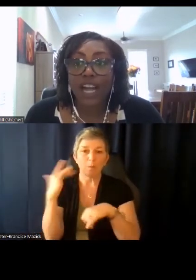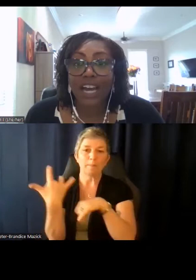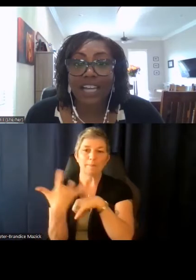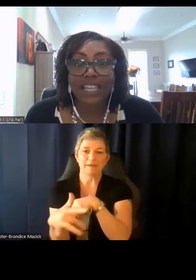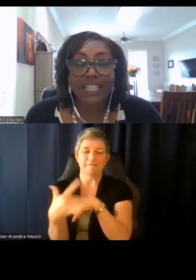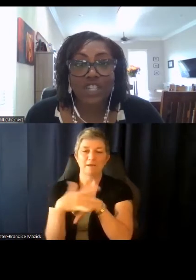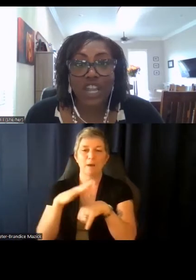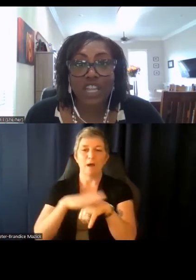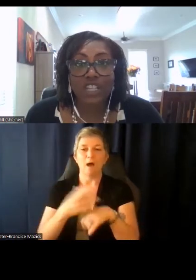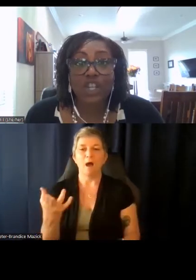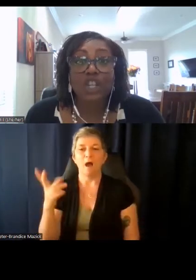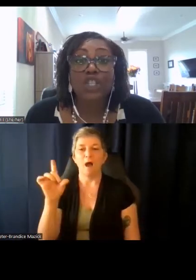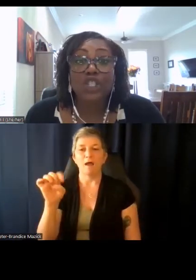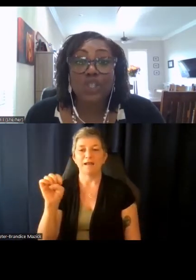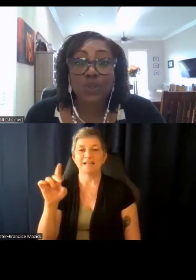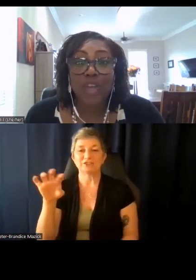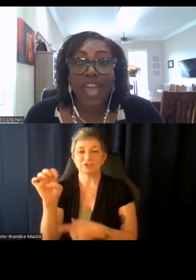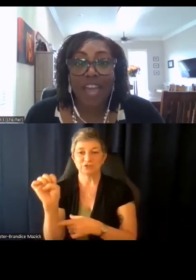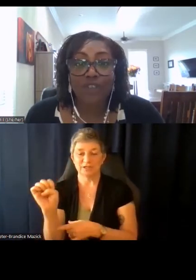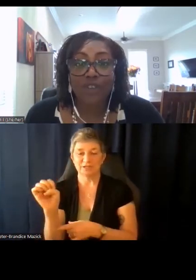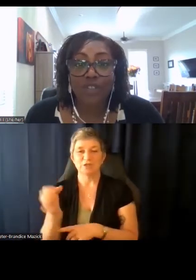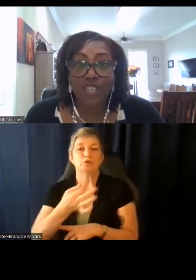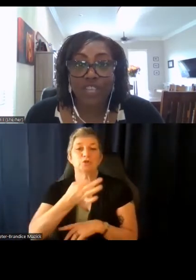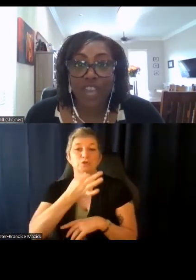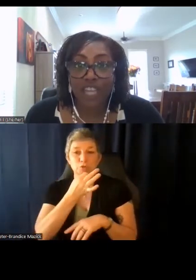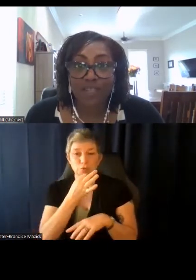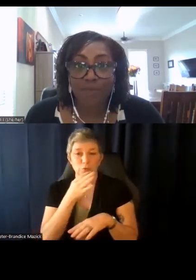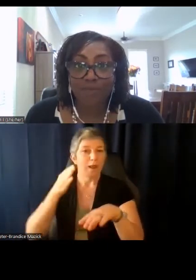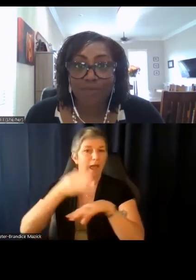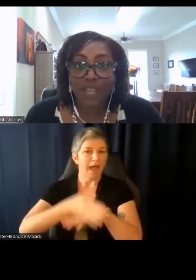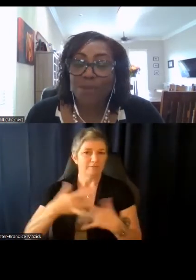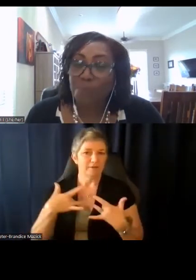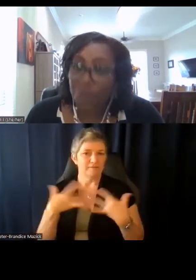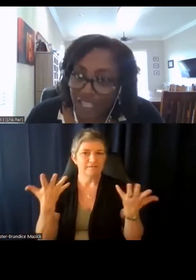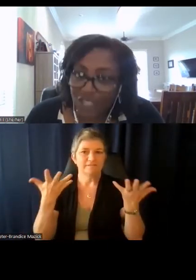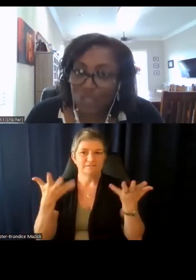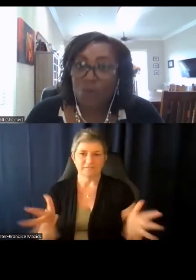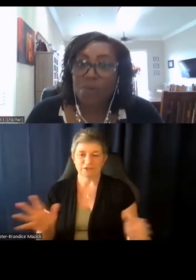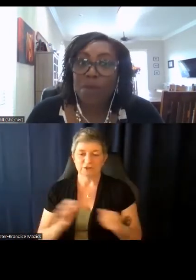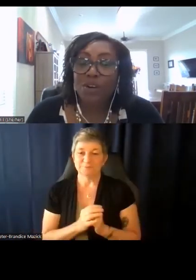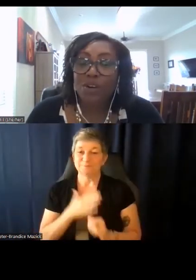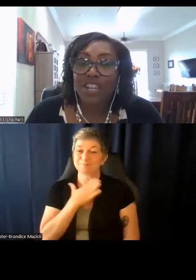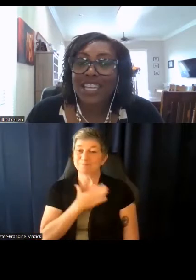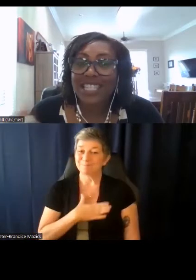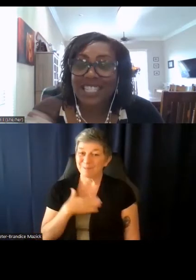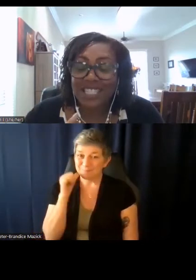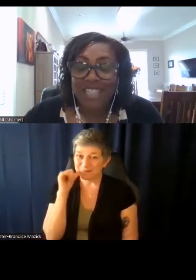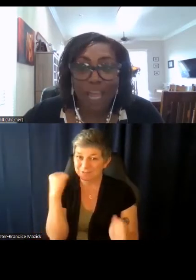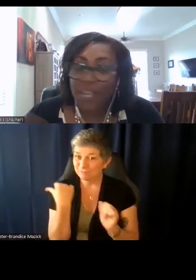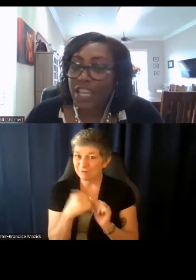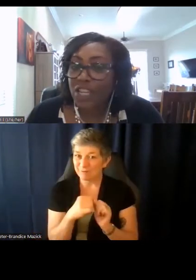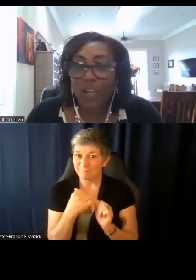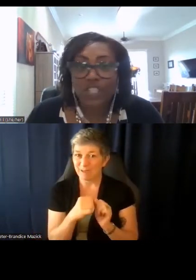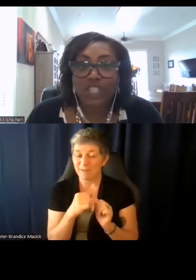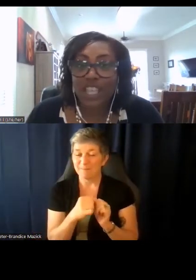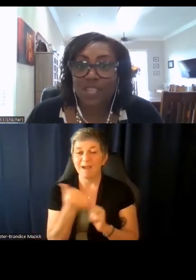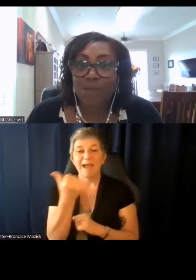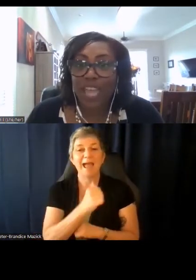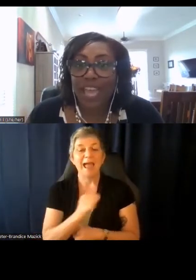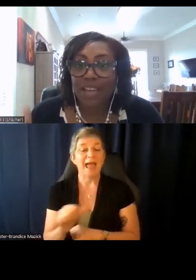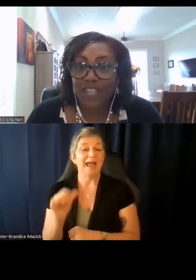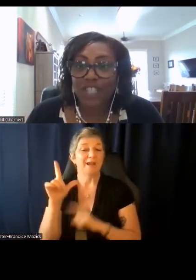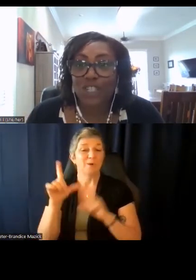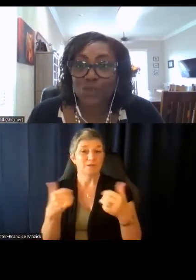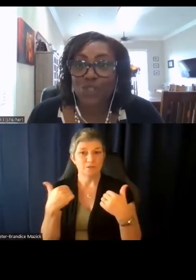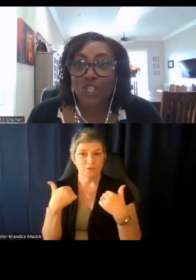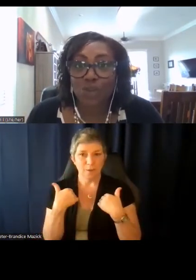on HUD Exchange soon after the event. Please do remember to type any questions that you may